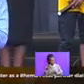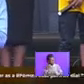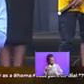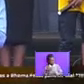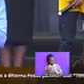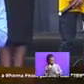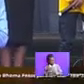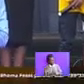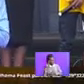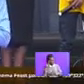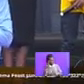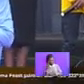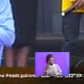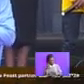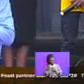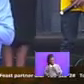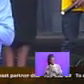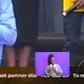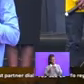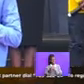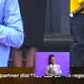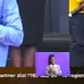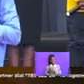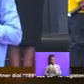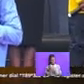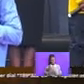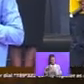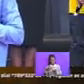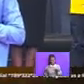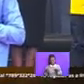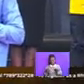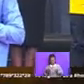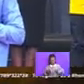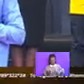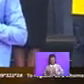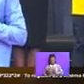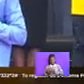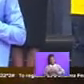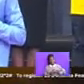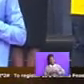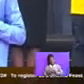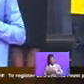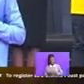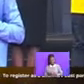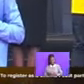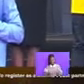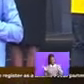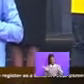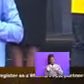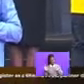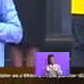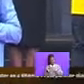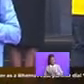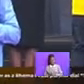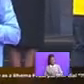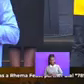I think it was last year or early this year they say she has delivered she has